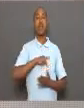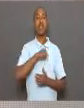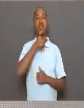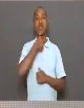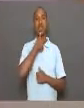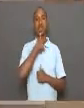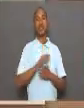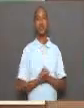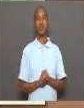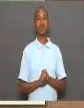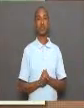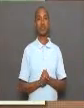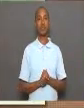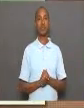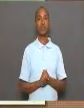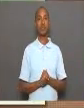acids.